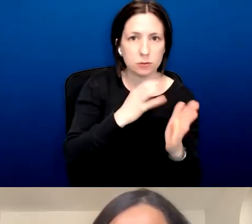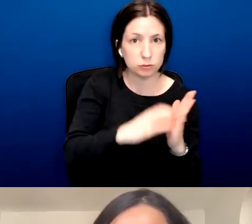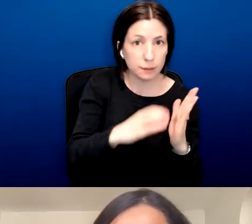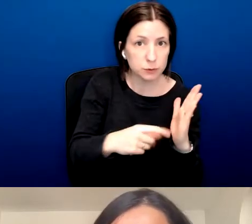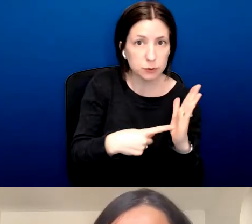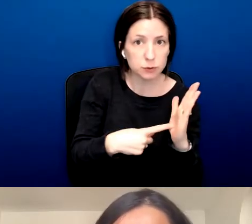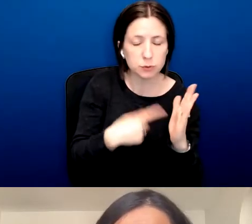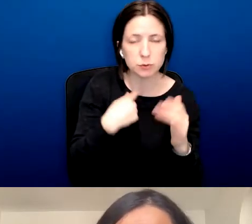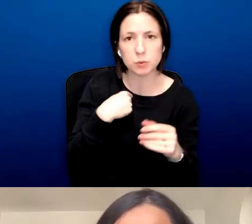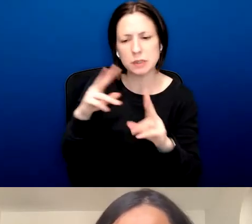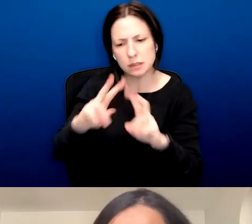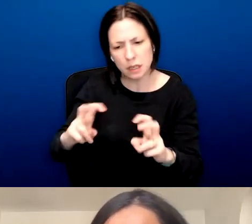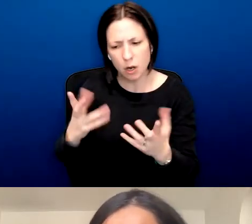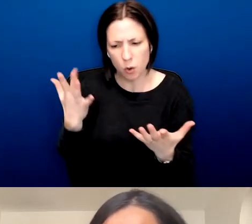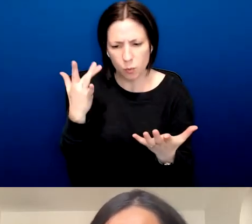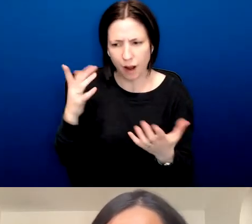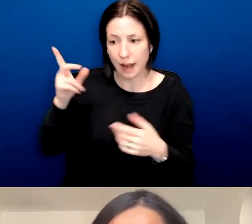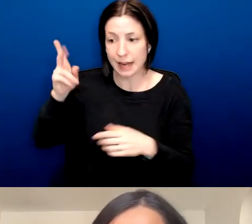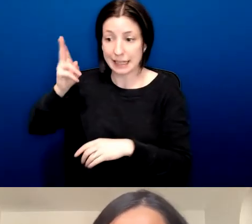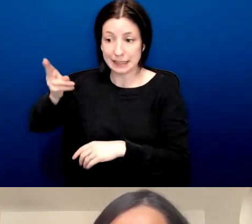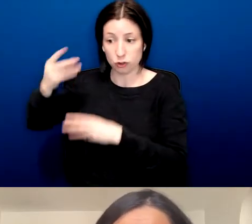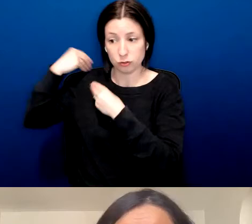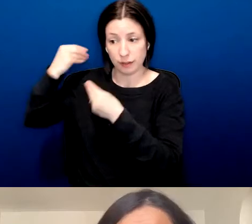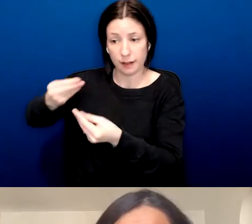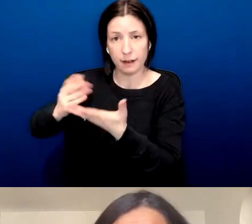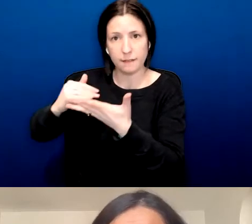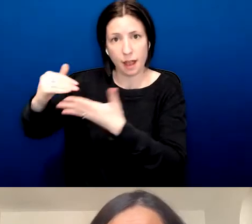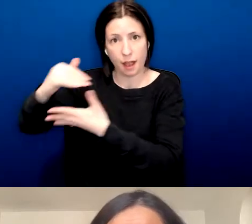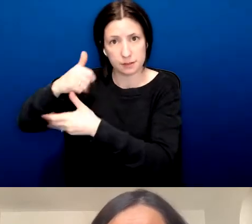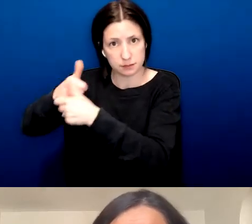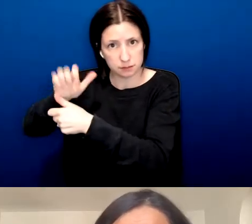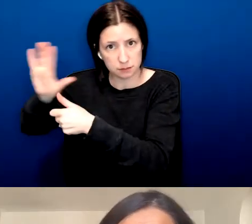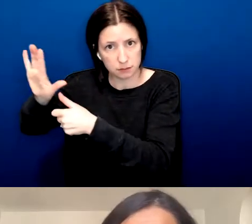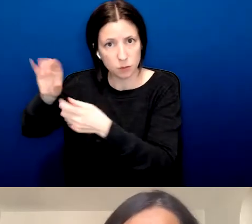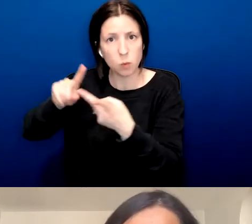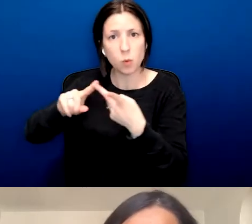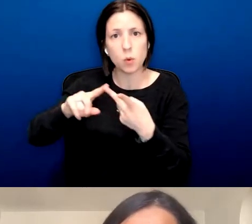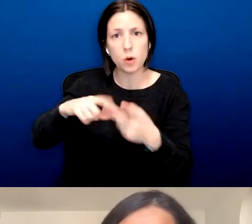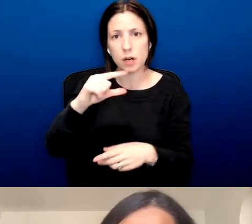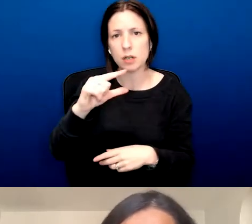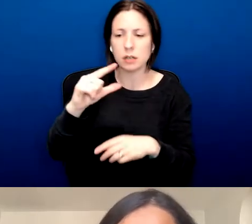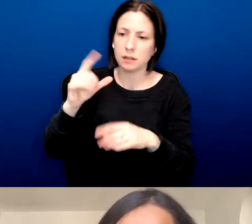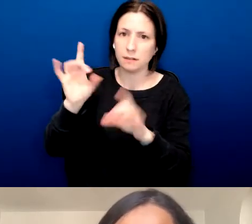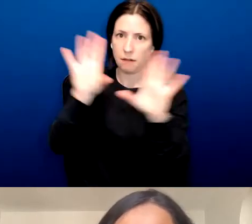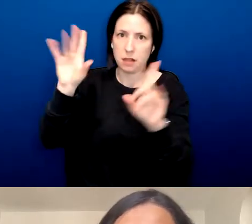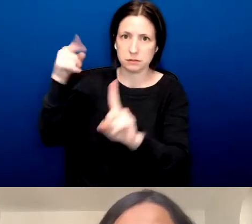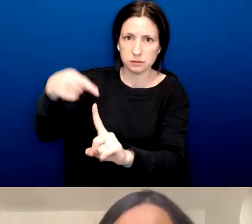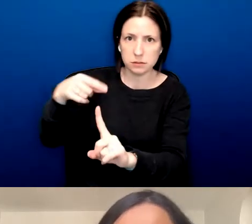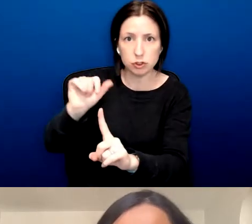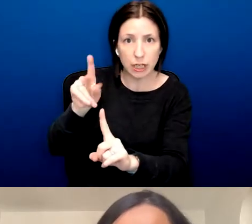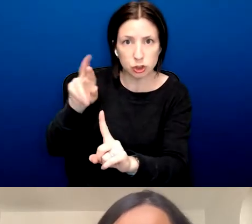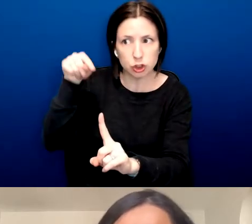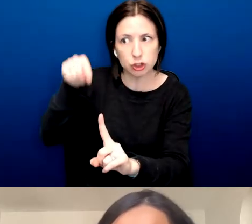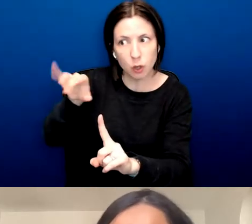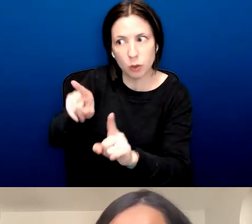why is it that histories of caste or histories of gender-based violence as shaped by caste have not